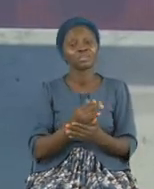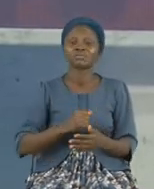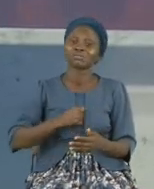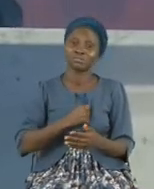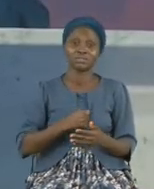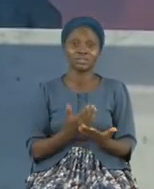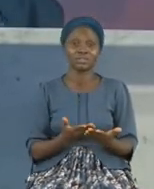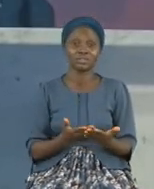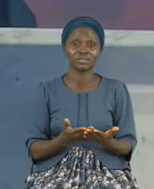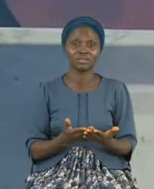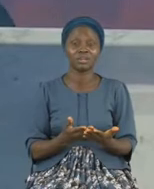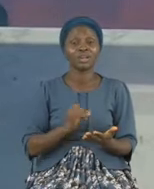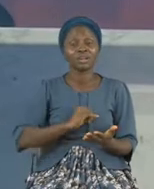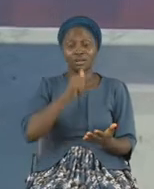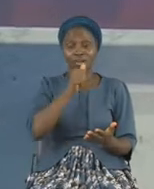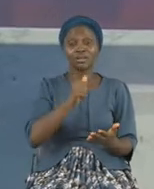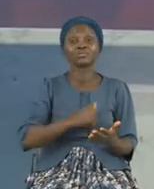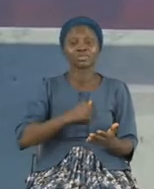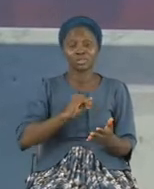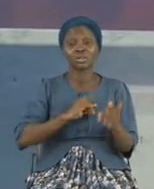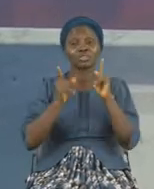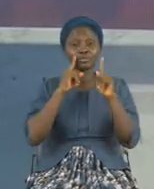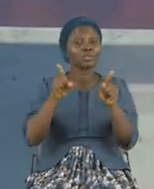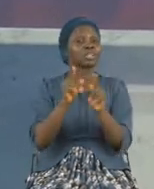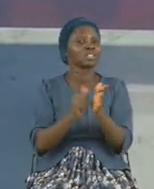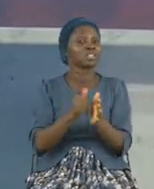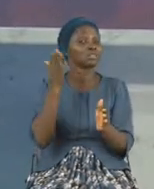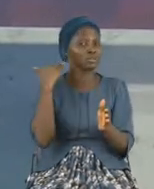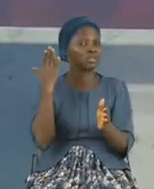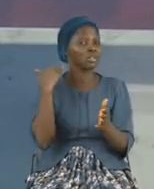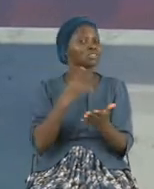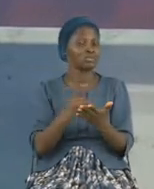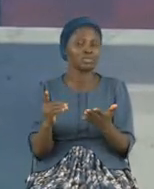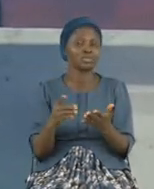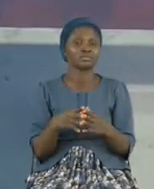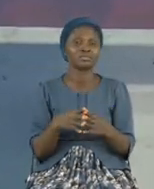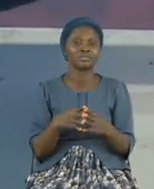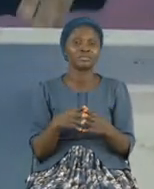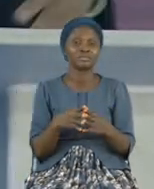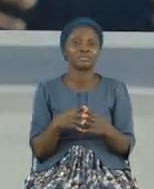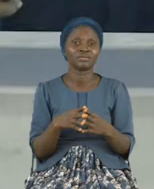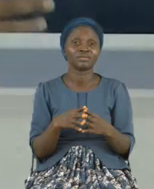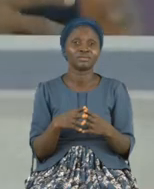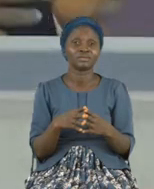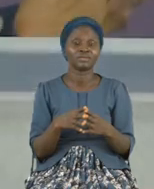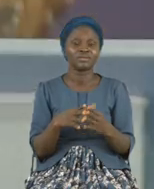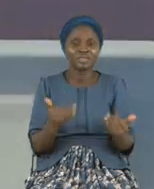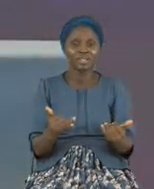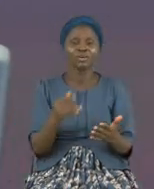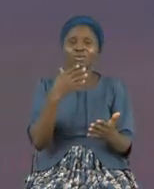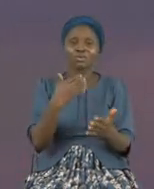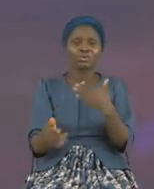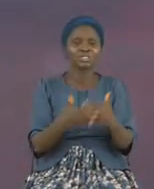I'm sorry I spoke like that last week. Now, whatever the committee of